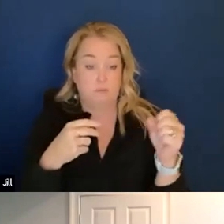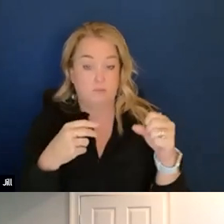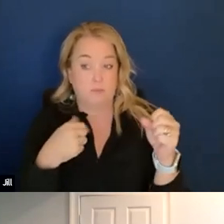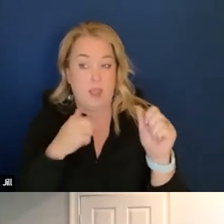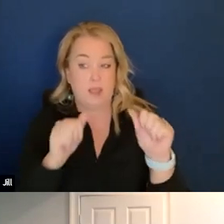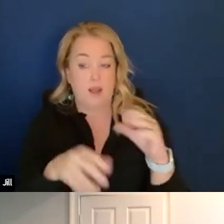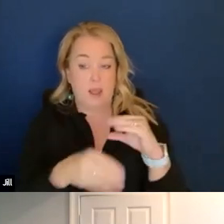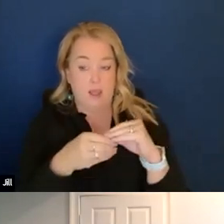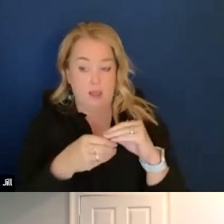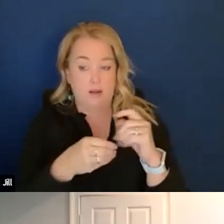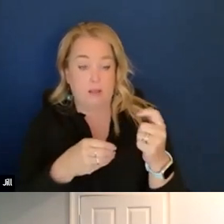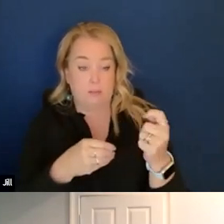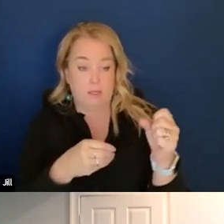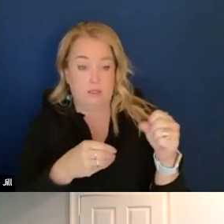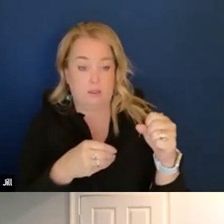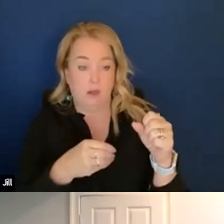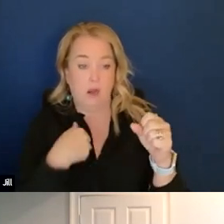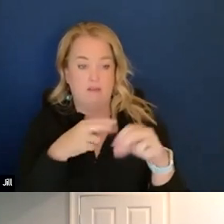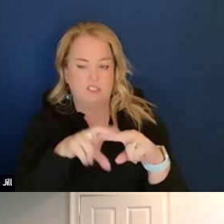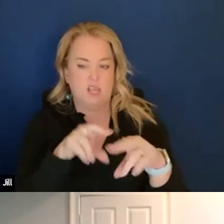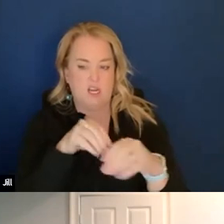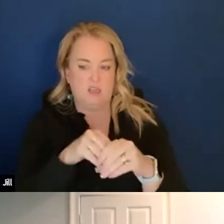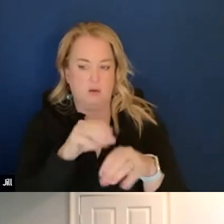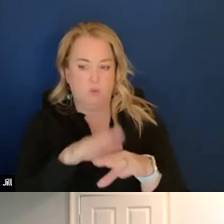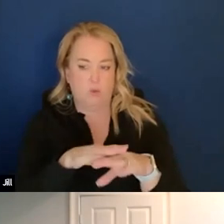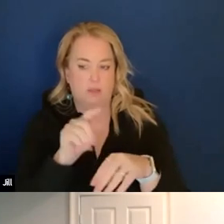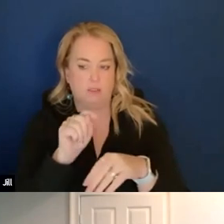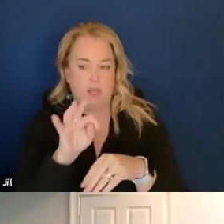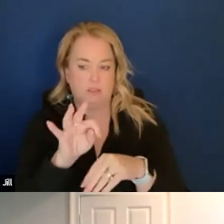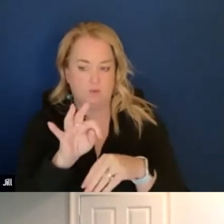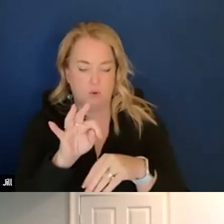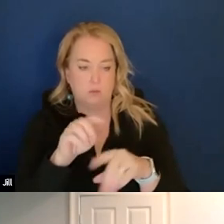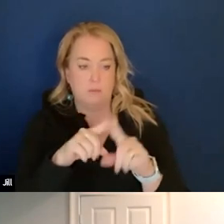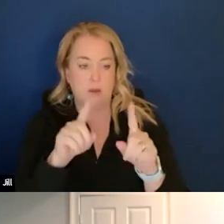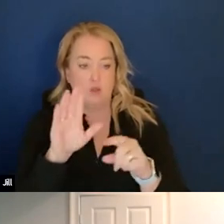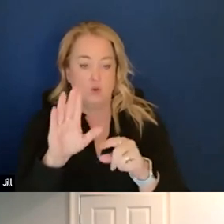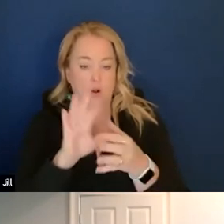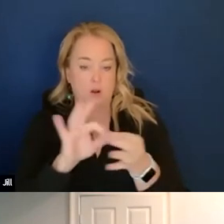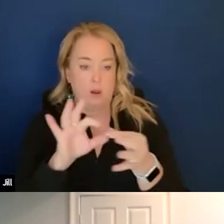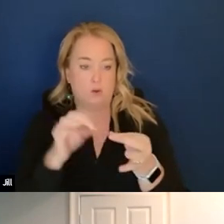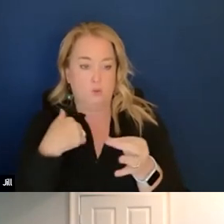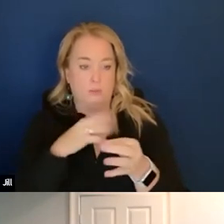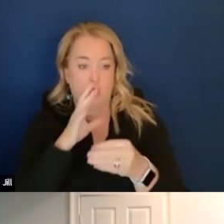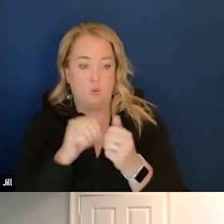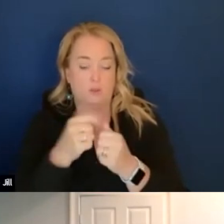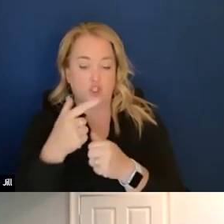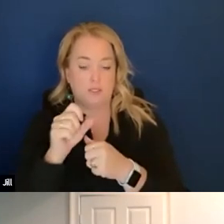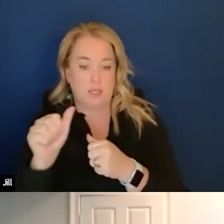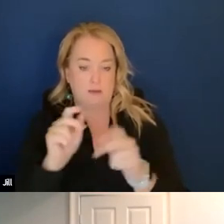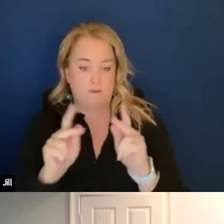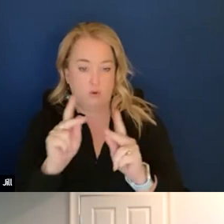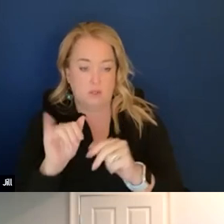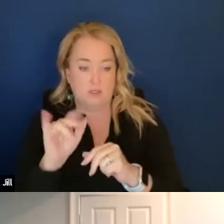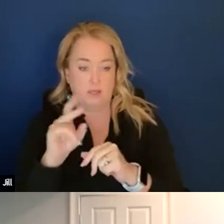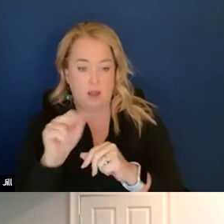add a little bit. I sat in on the task group meetings. So Rich, for your input too, we've been talking to GSA folks like Adina